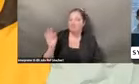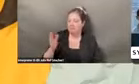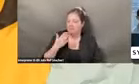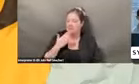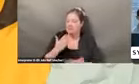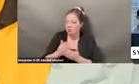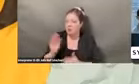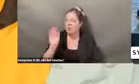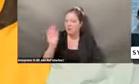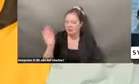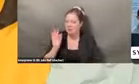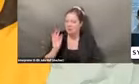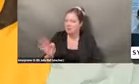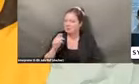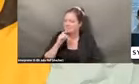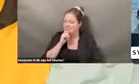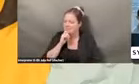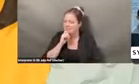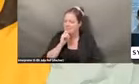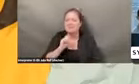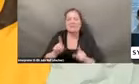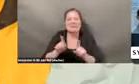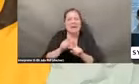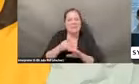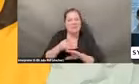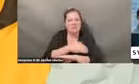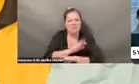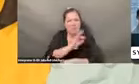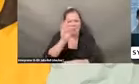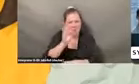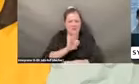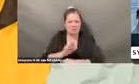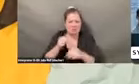So in a broad sense, yes.